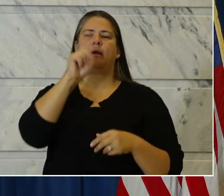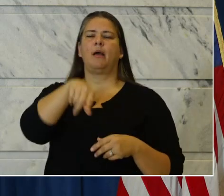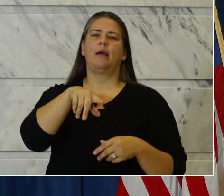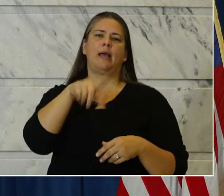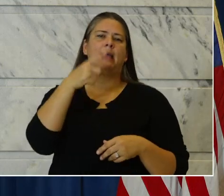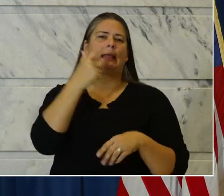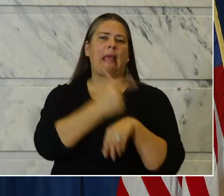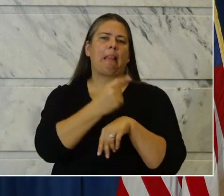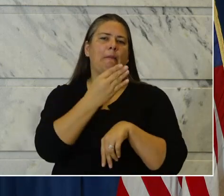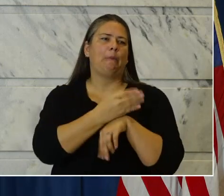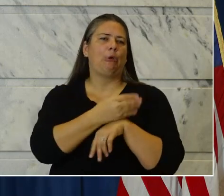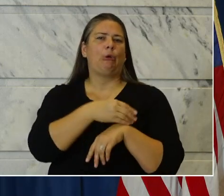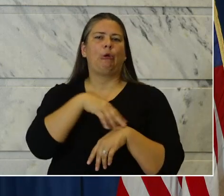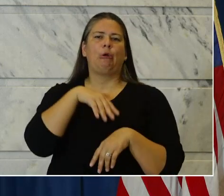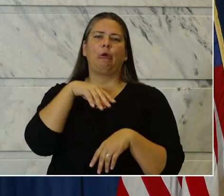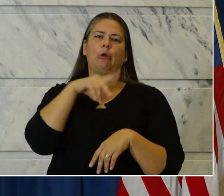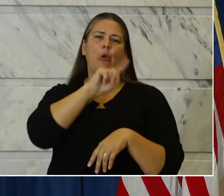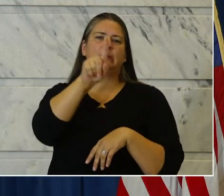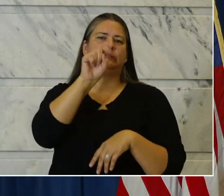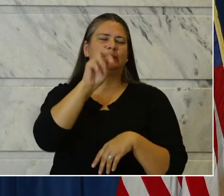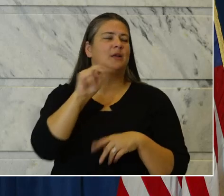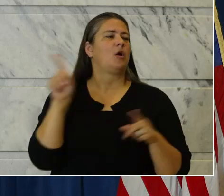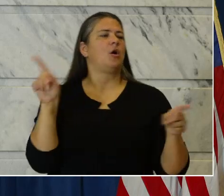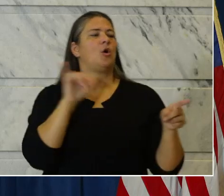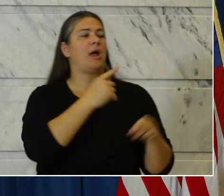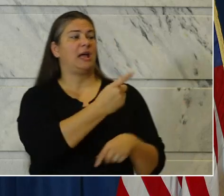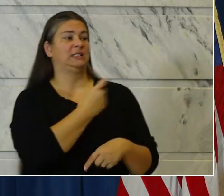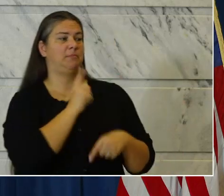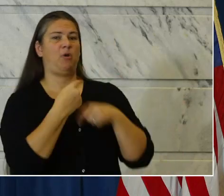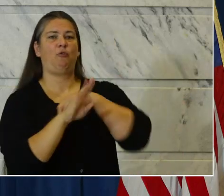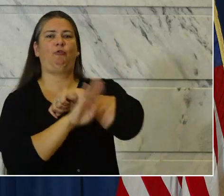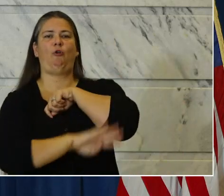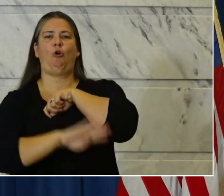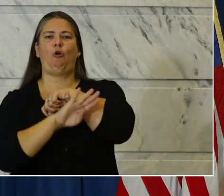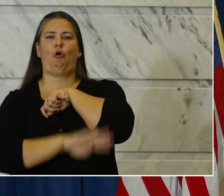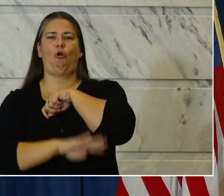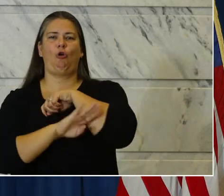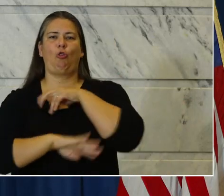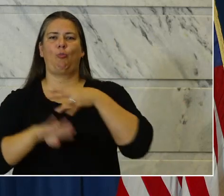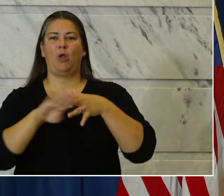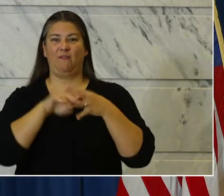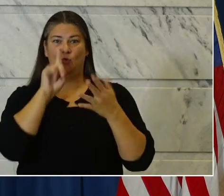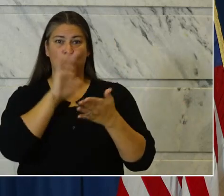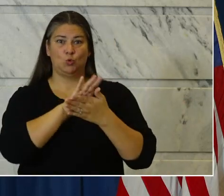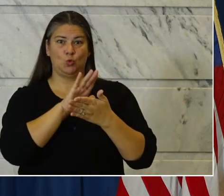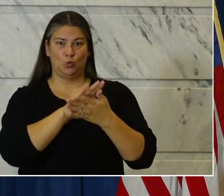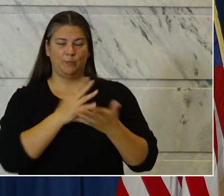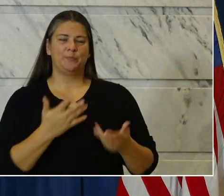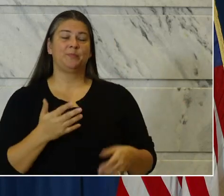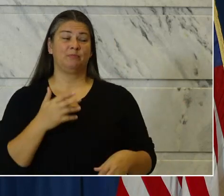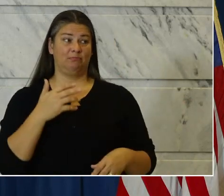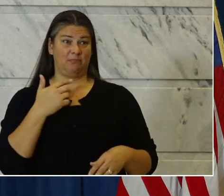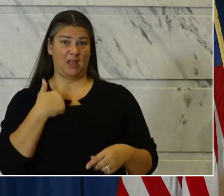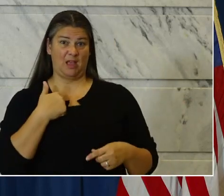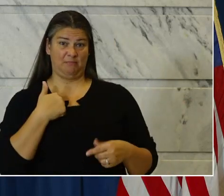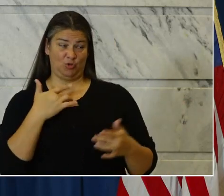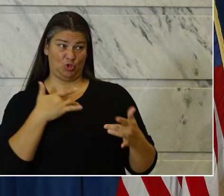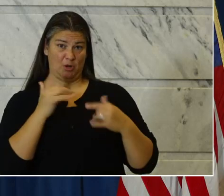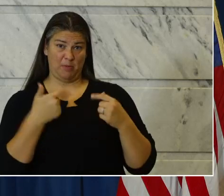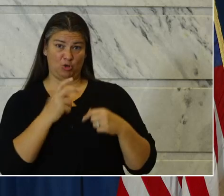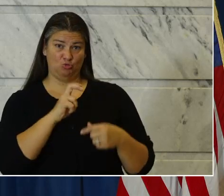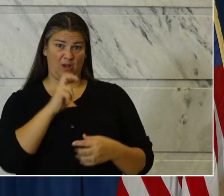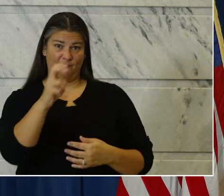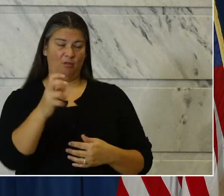I think the question is about fall break primarily, and my concern about families traveling. First, none